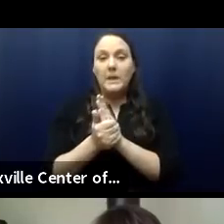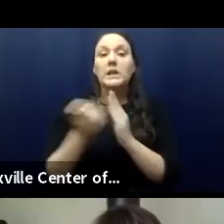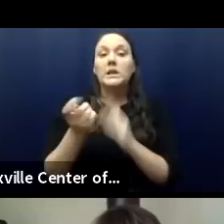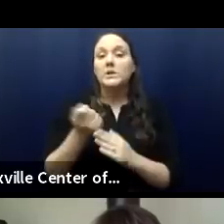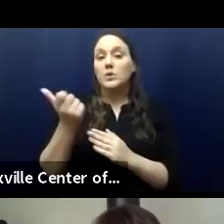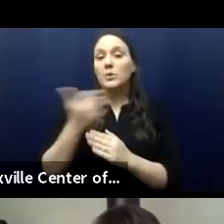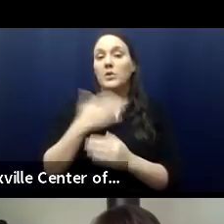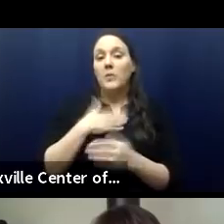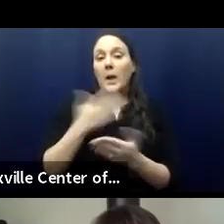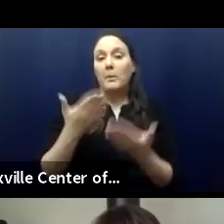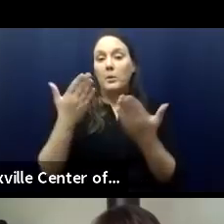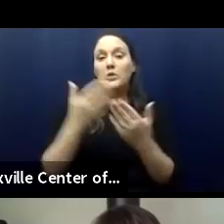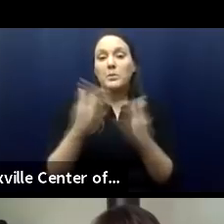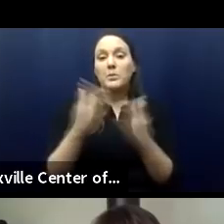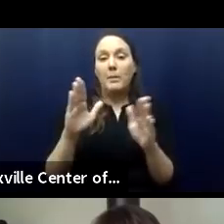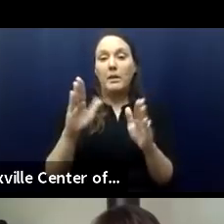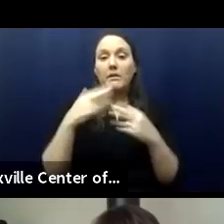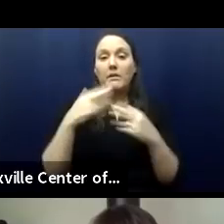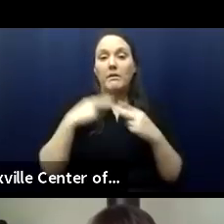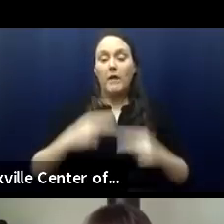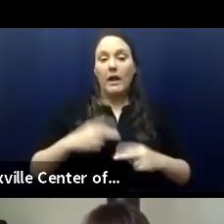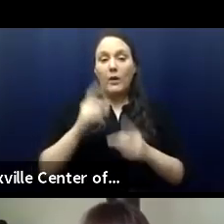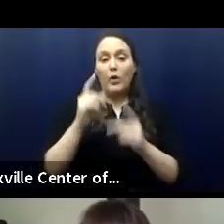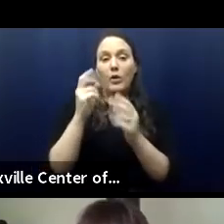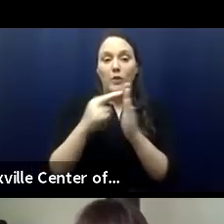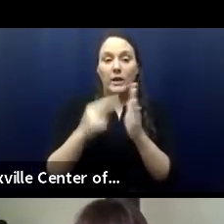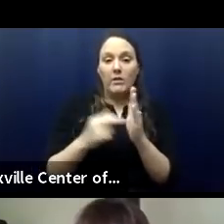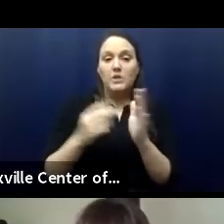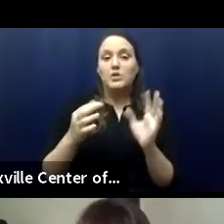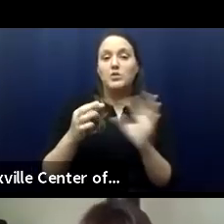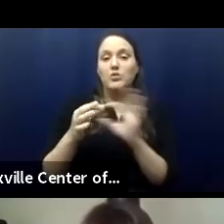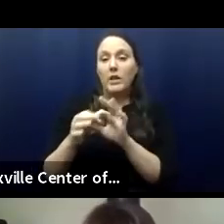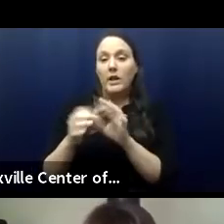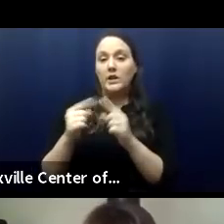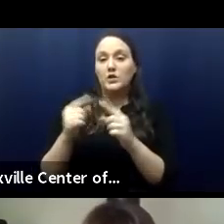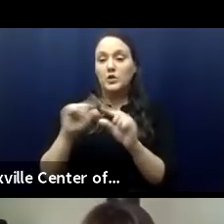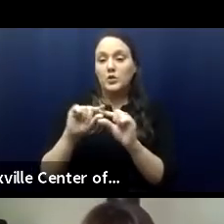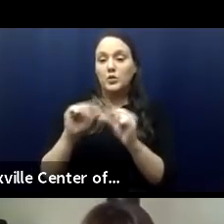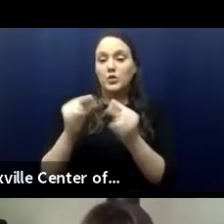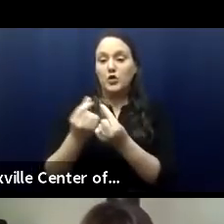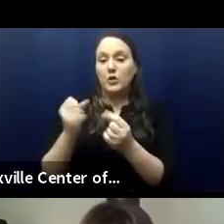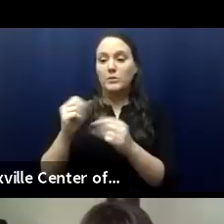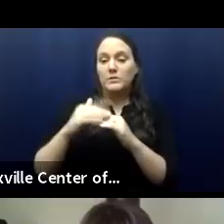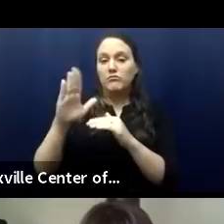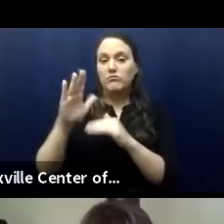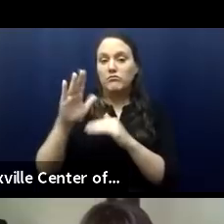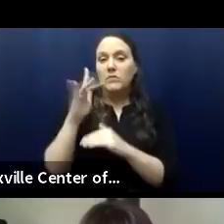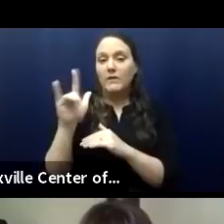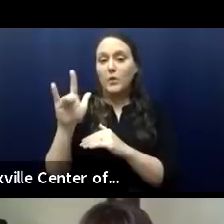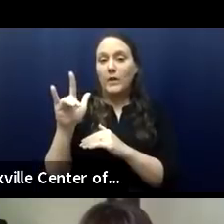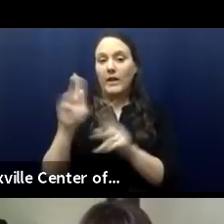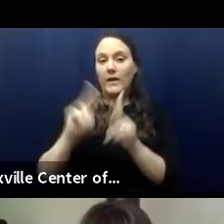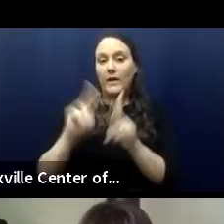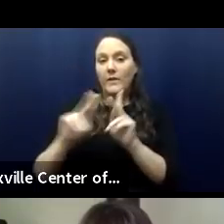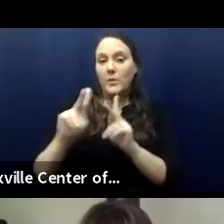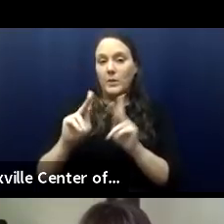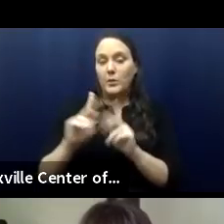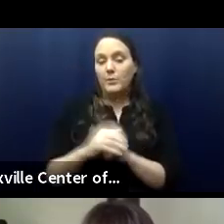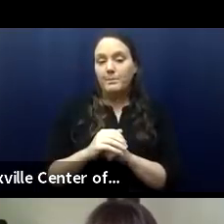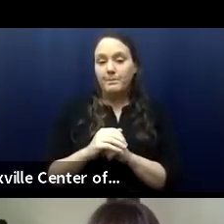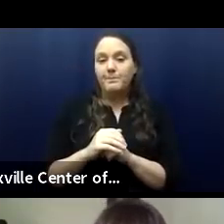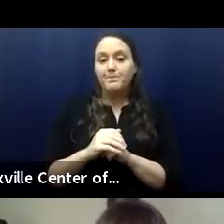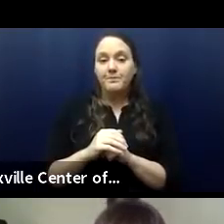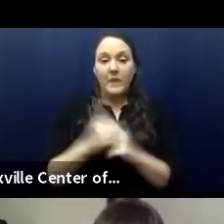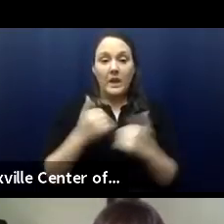public health regulation related to groups of 25 and under. So we have a motion. Do we have a second